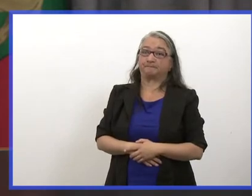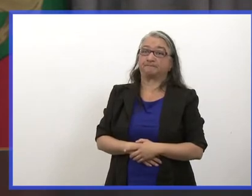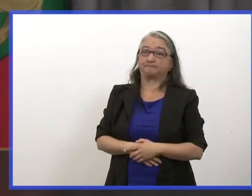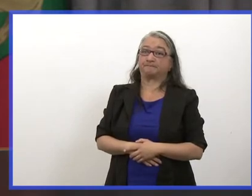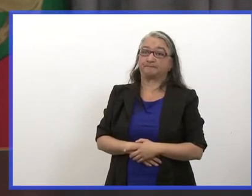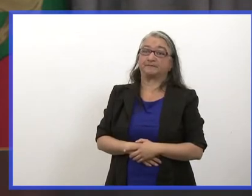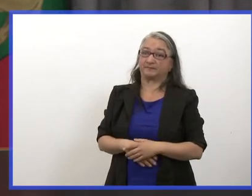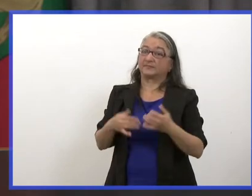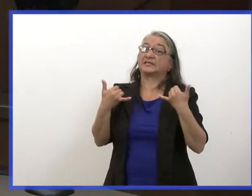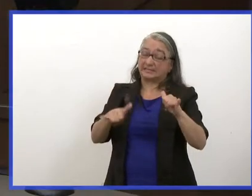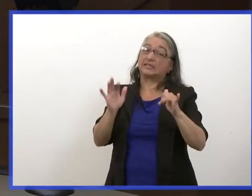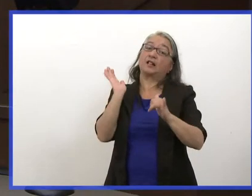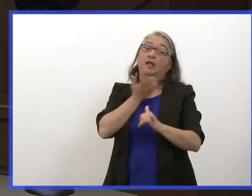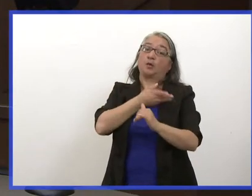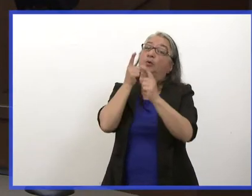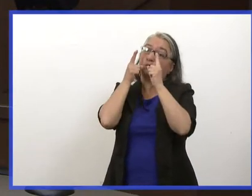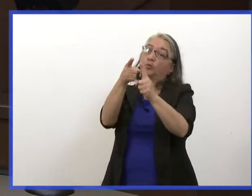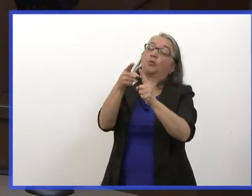that.